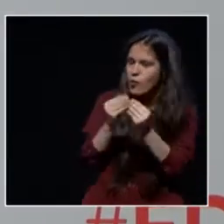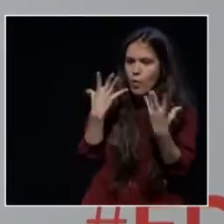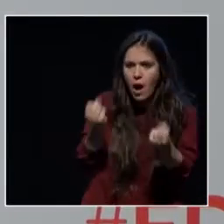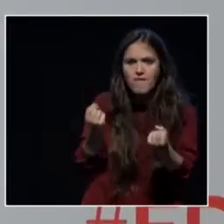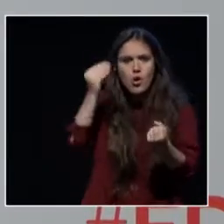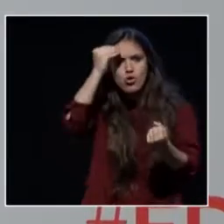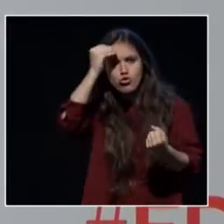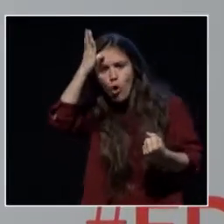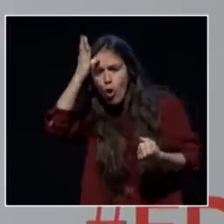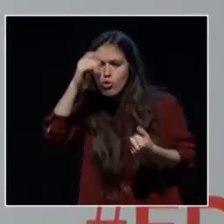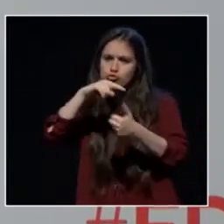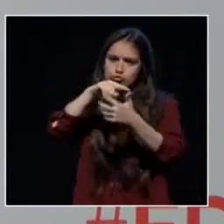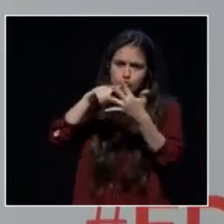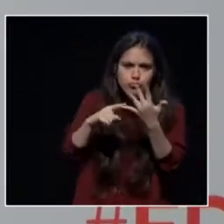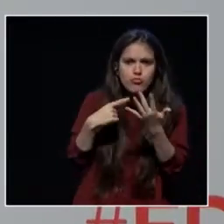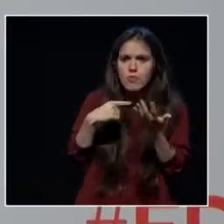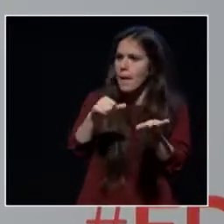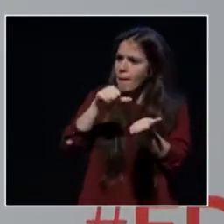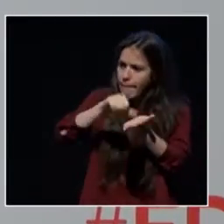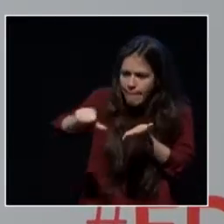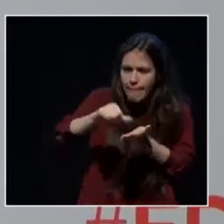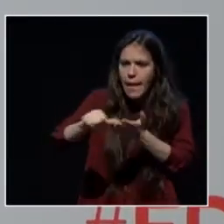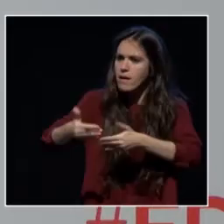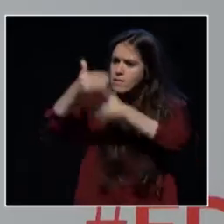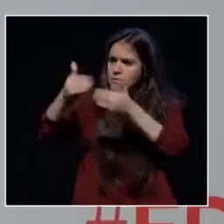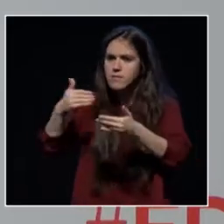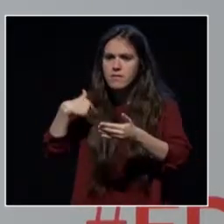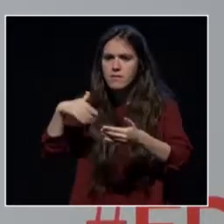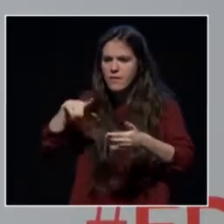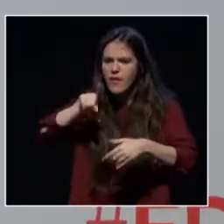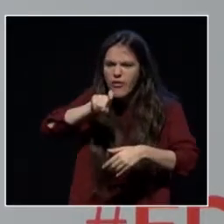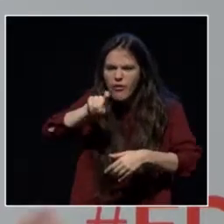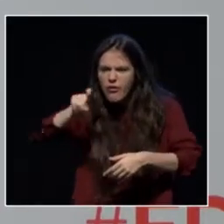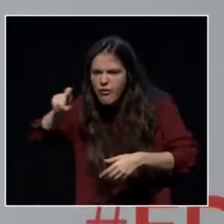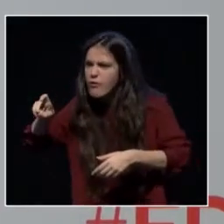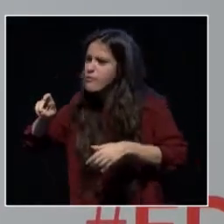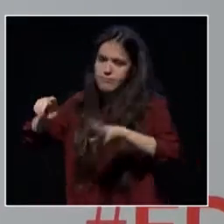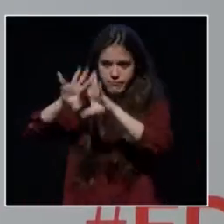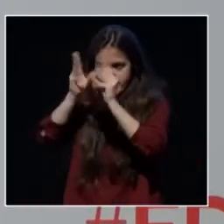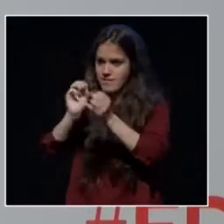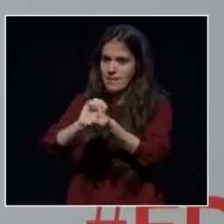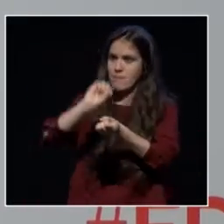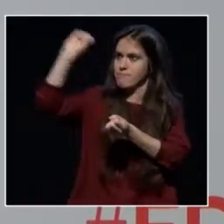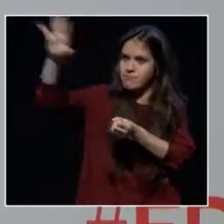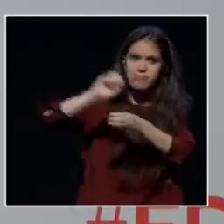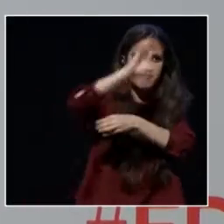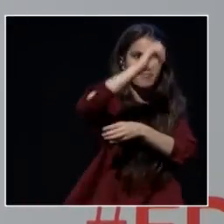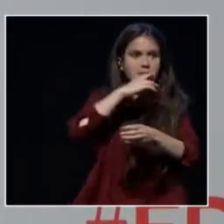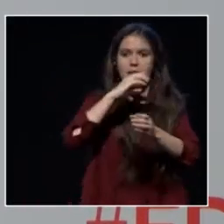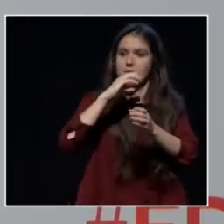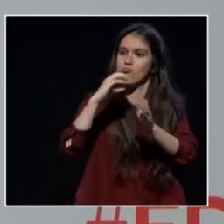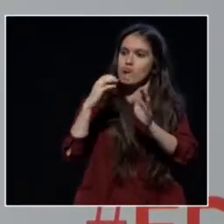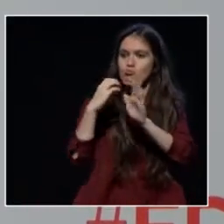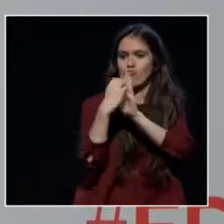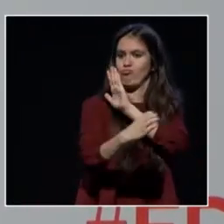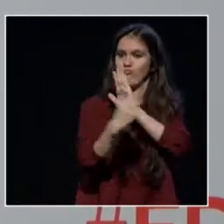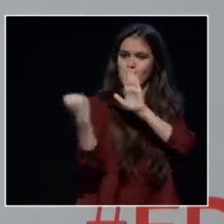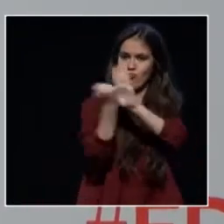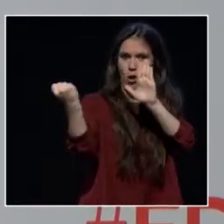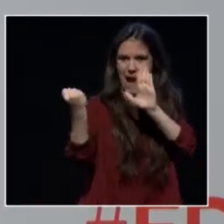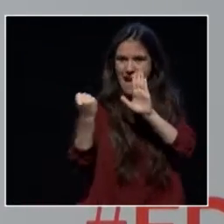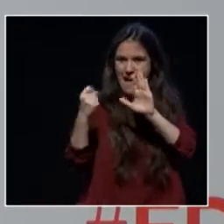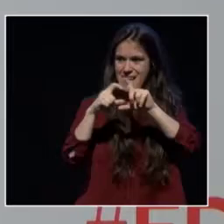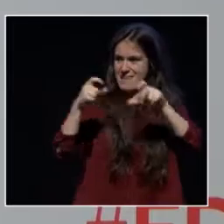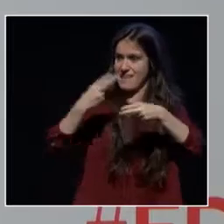and everything. I buy your wax, I buy all the chemicals, I process everything, and I export. I have a brand name. I put a brand name on it. Now